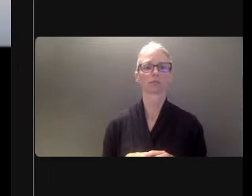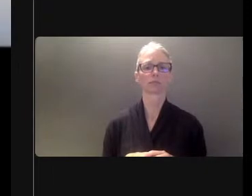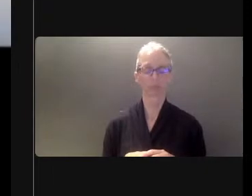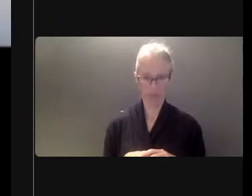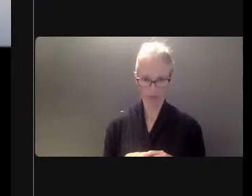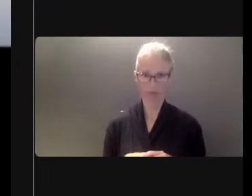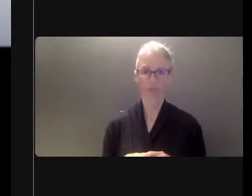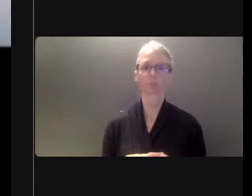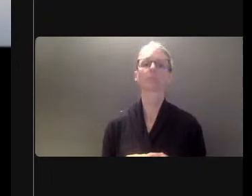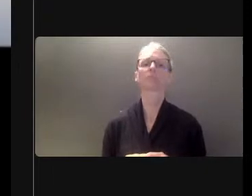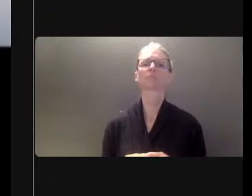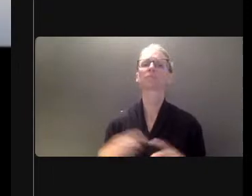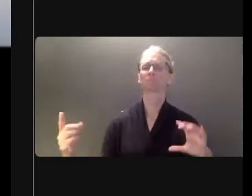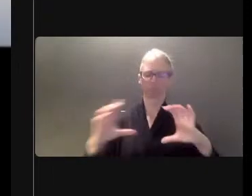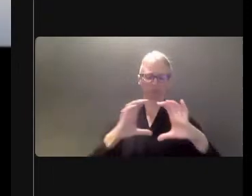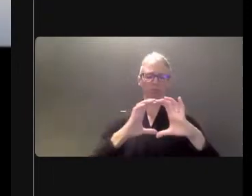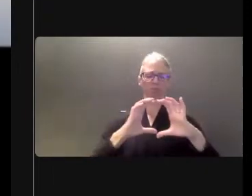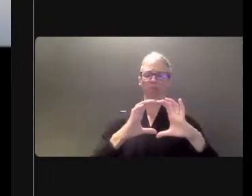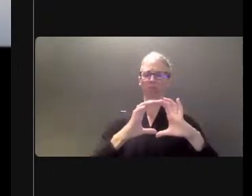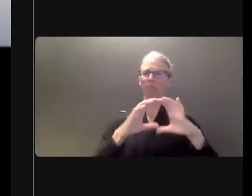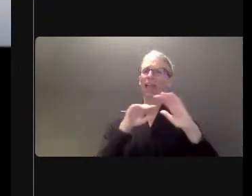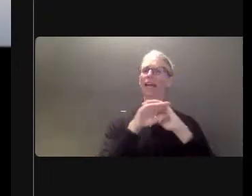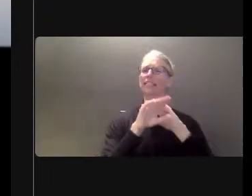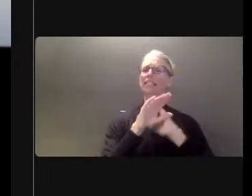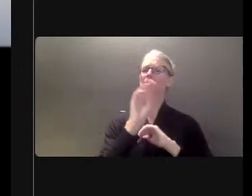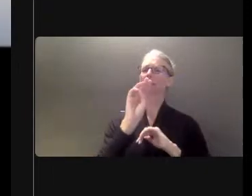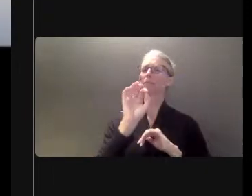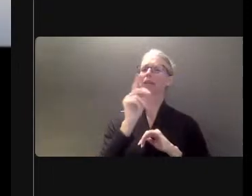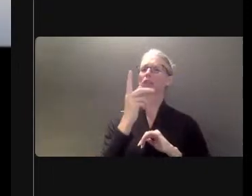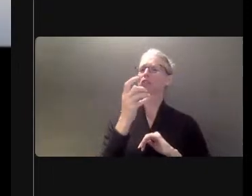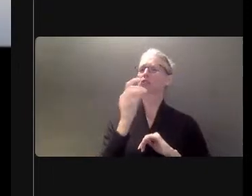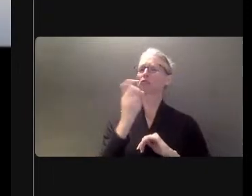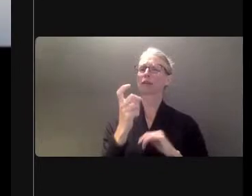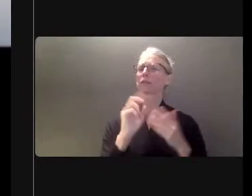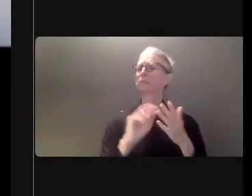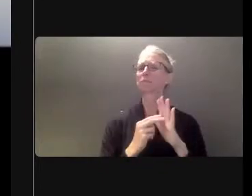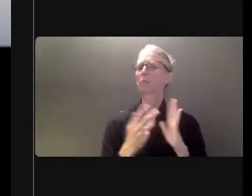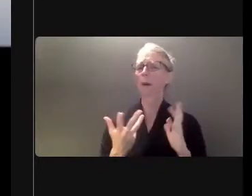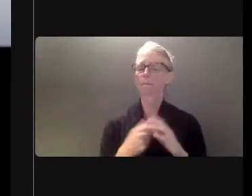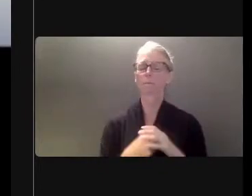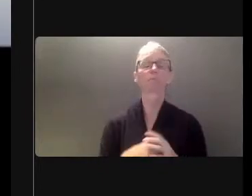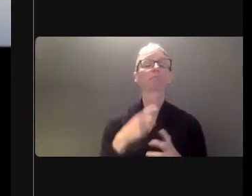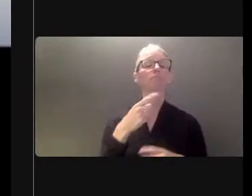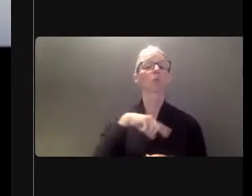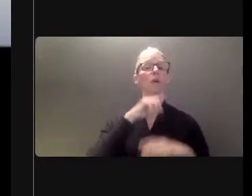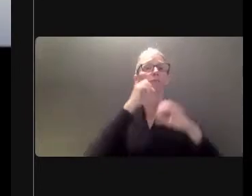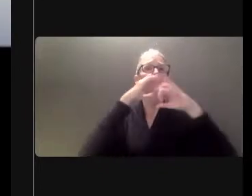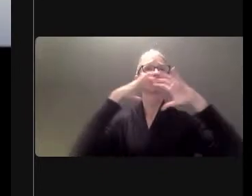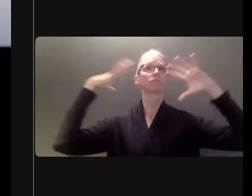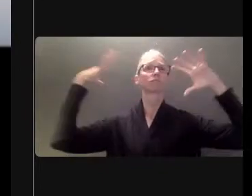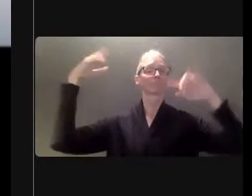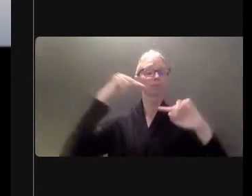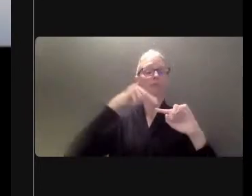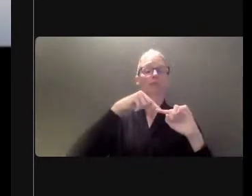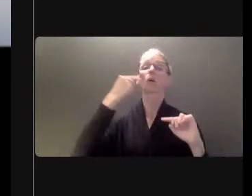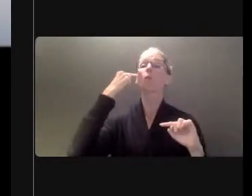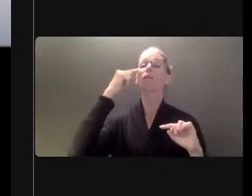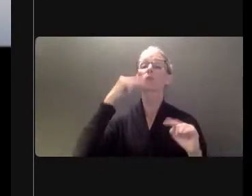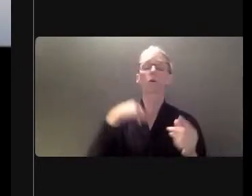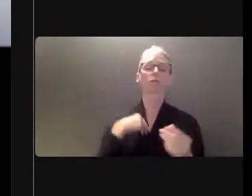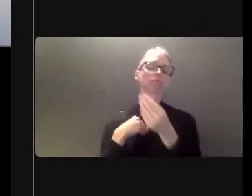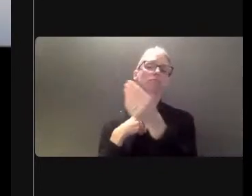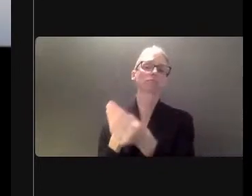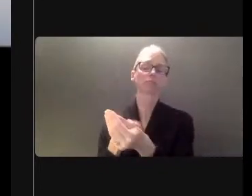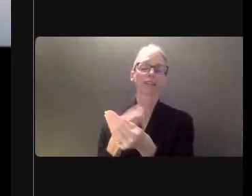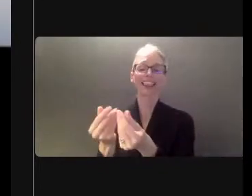Now let's talk more about what this accessibility matrix is. Our team is envisioning the accessibility matrix as a usable guide for land